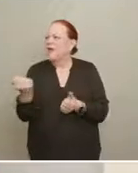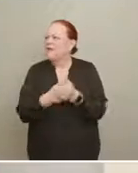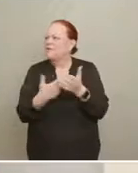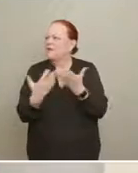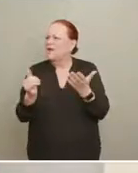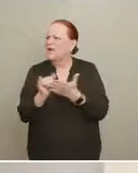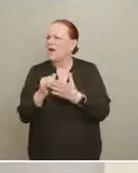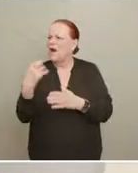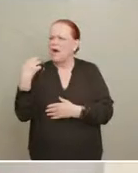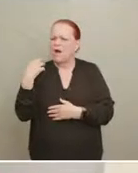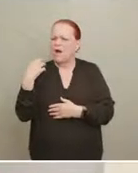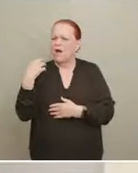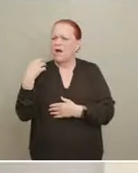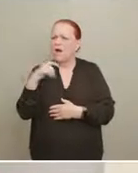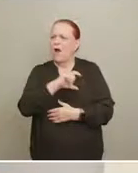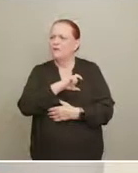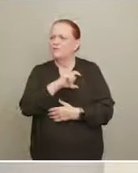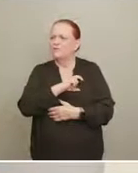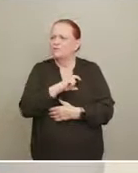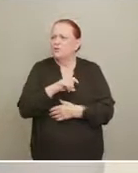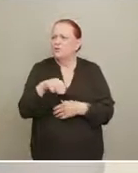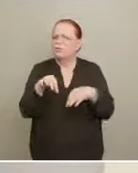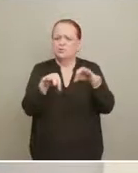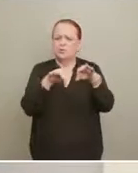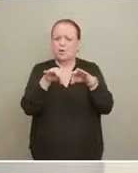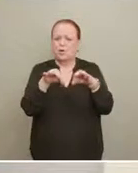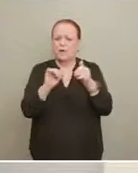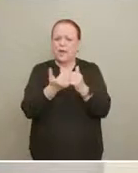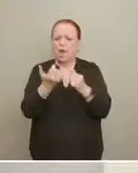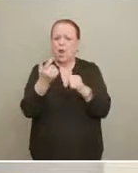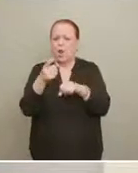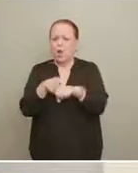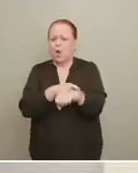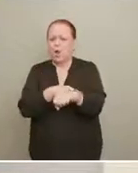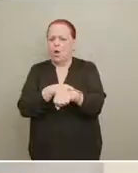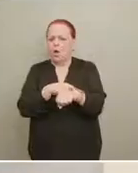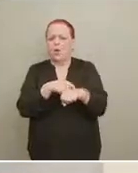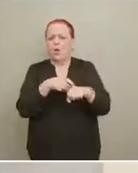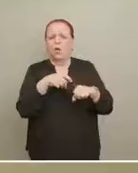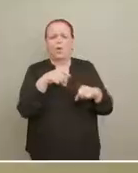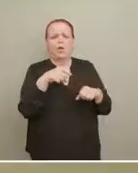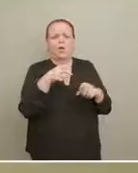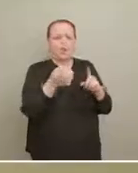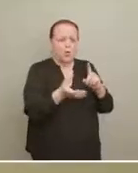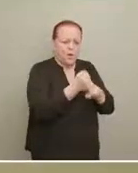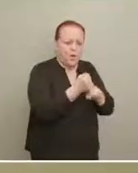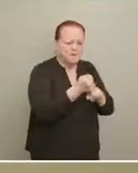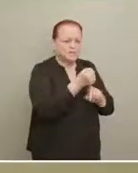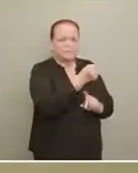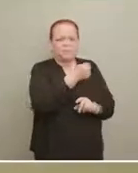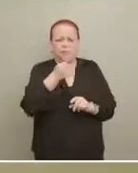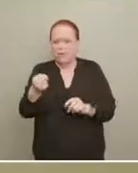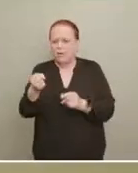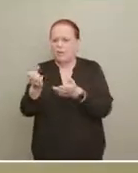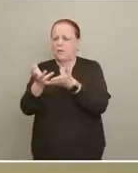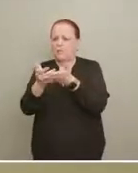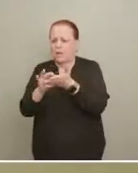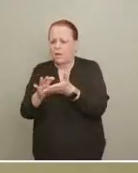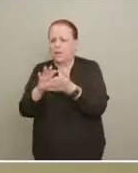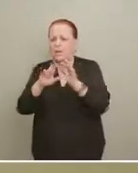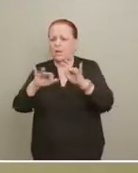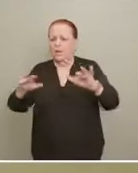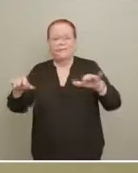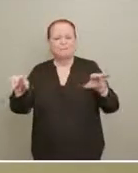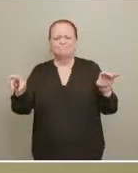with regards to the time it takes law enforcement to interact with the jail system, the same thing happens in the emergency departments of